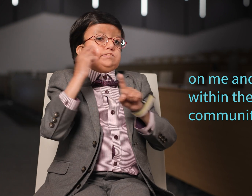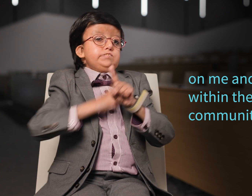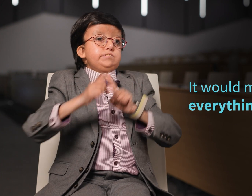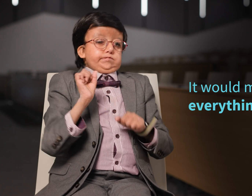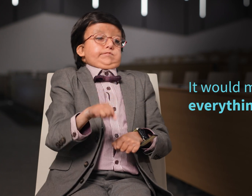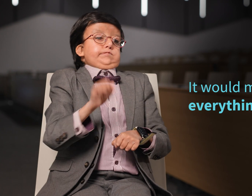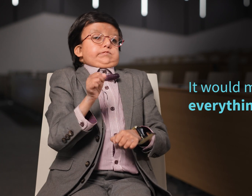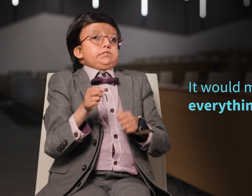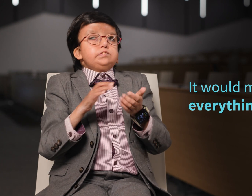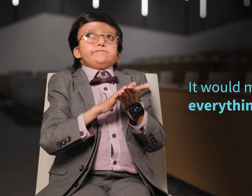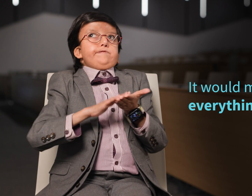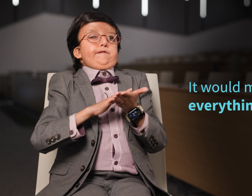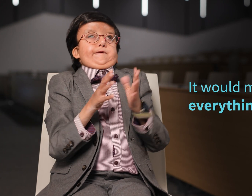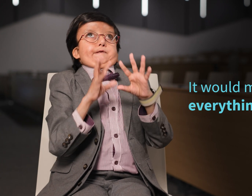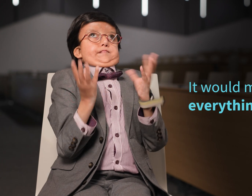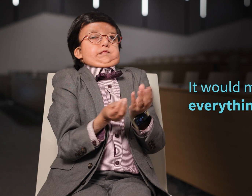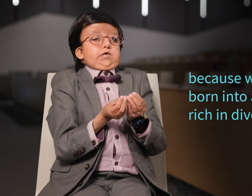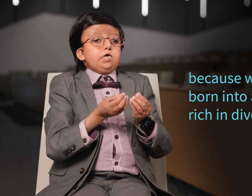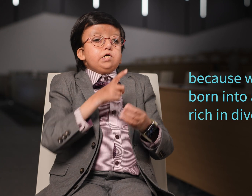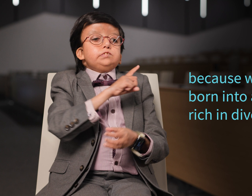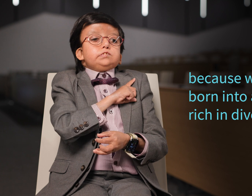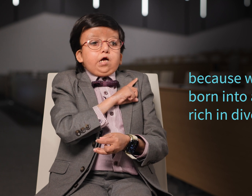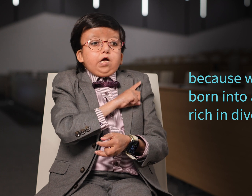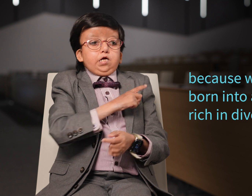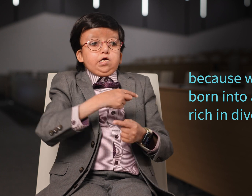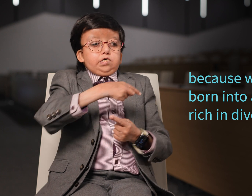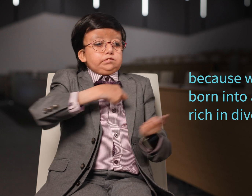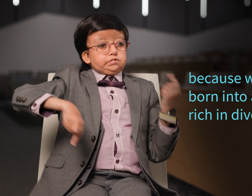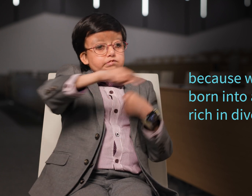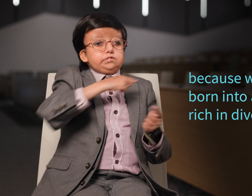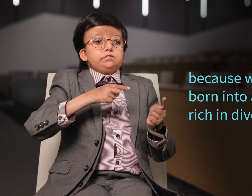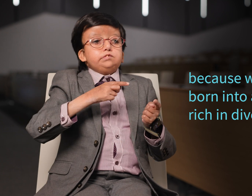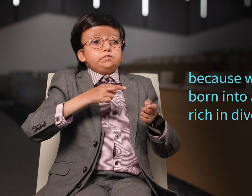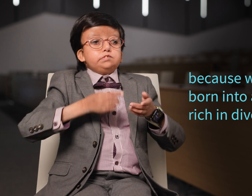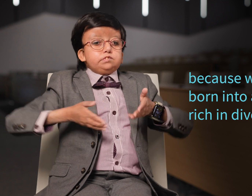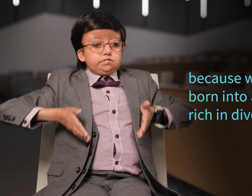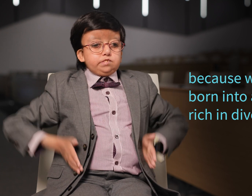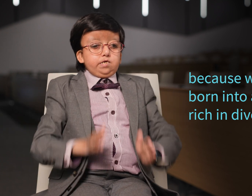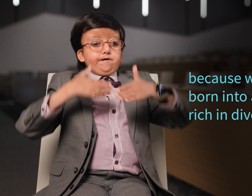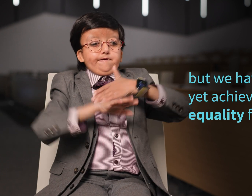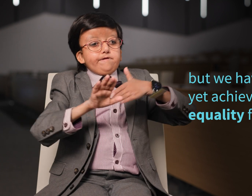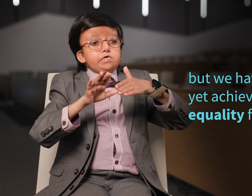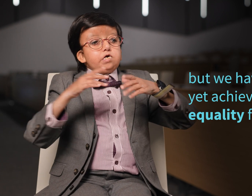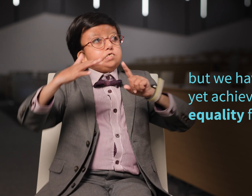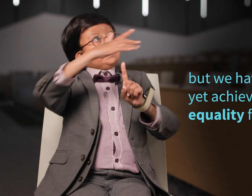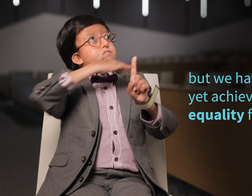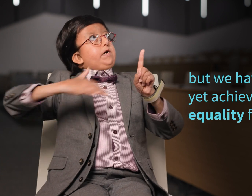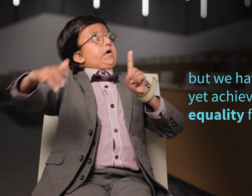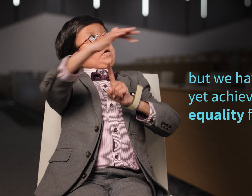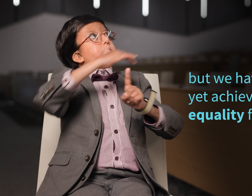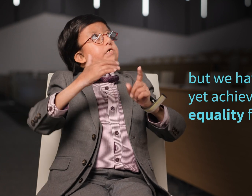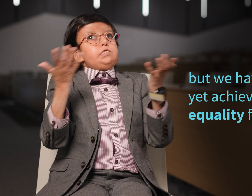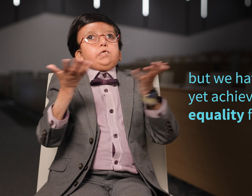community, for sure. It would mean everything to us, because we are all born into a world rich in diversity, but we've not